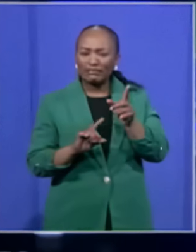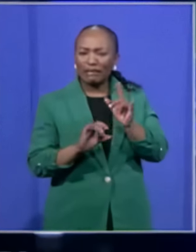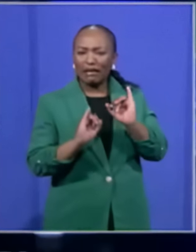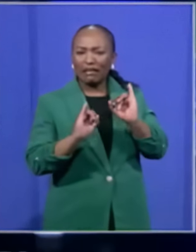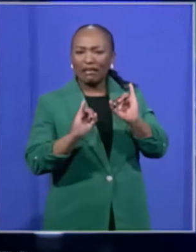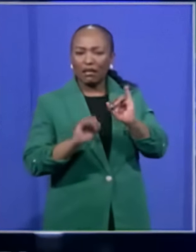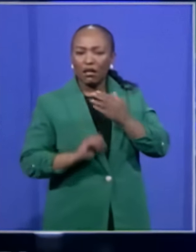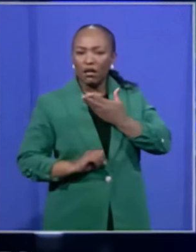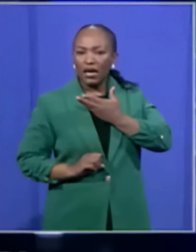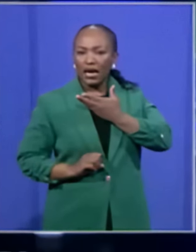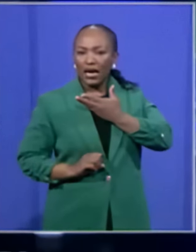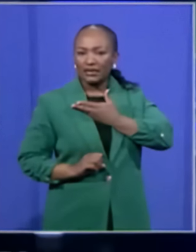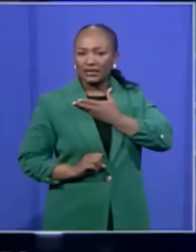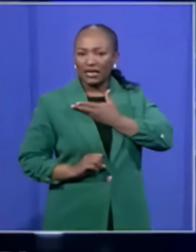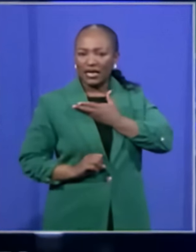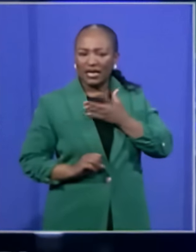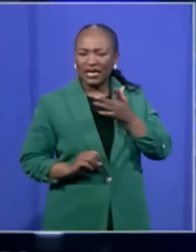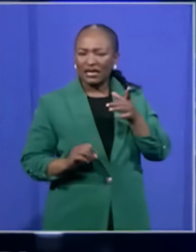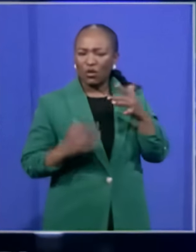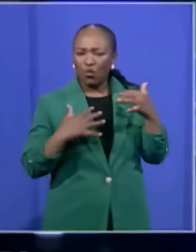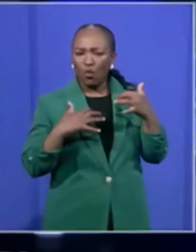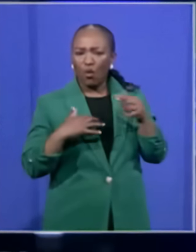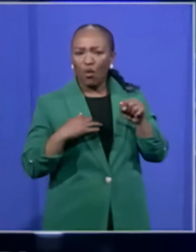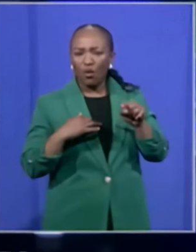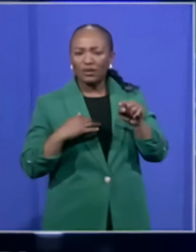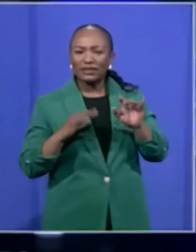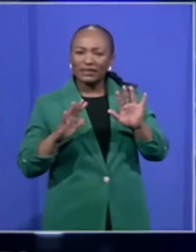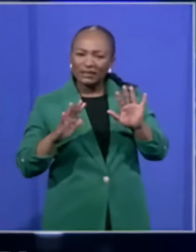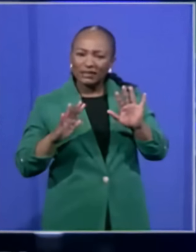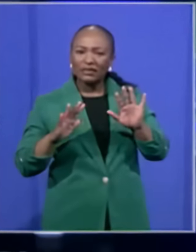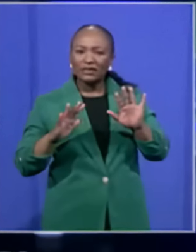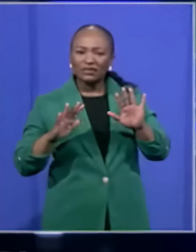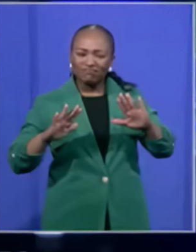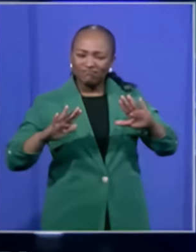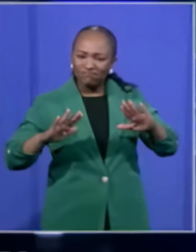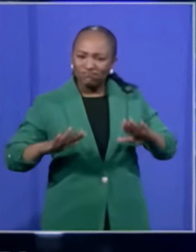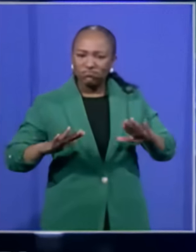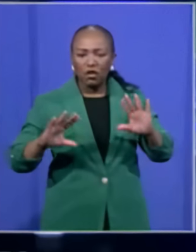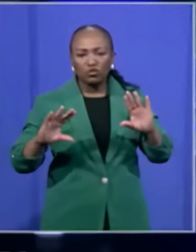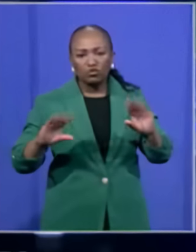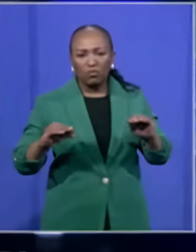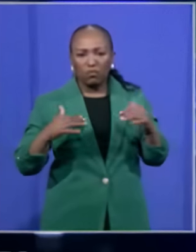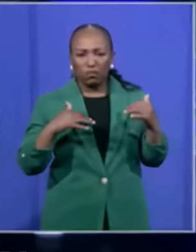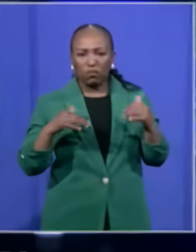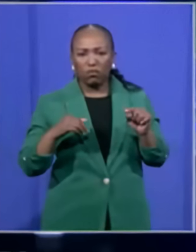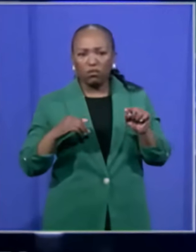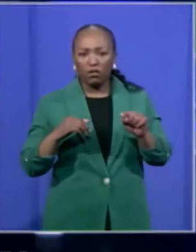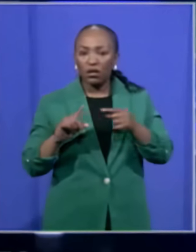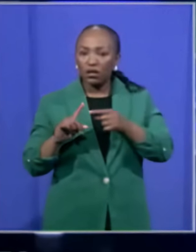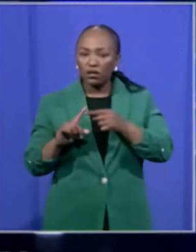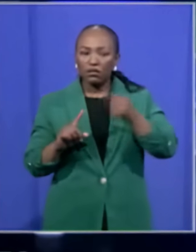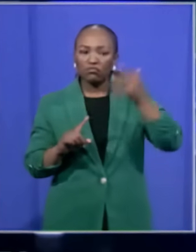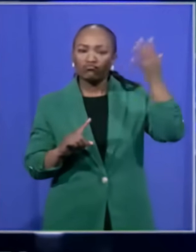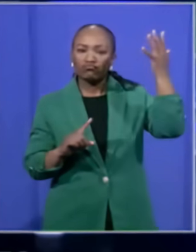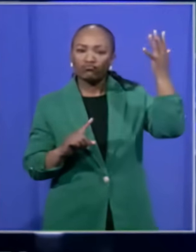tsa mokgatlo ona wa matjhaba o kgothaletsa peo ya dihlomofatshe e botjhabela bo hare. O buile sena a le New York.